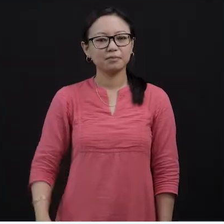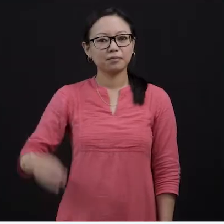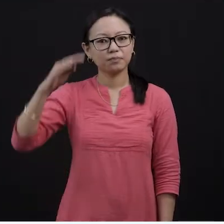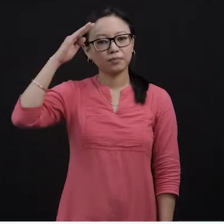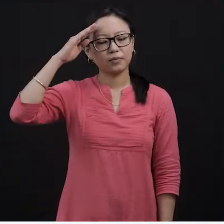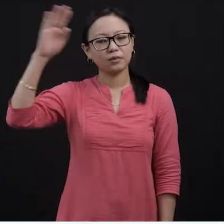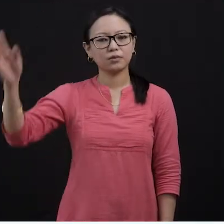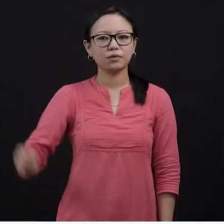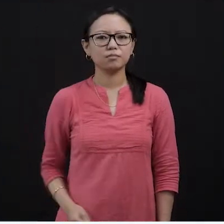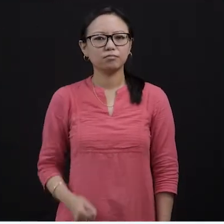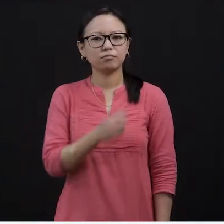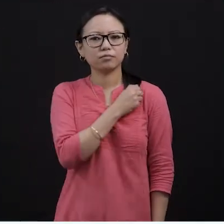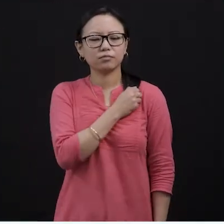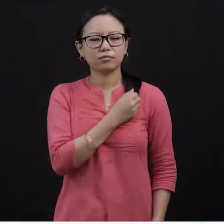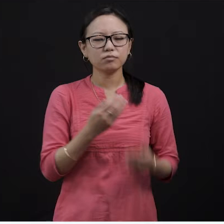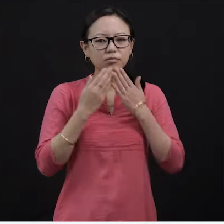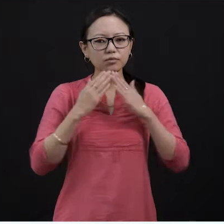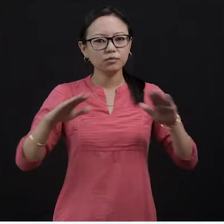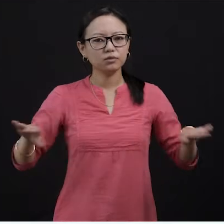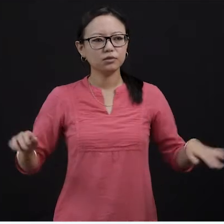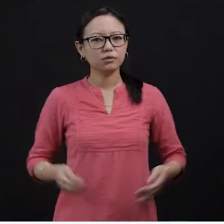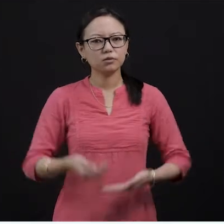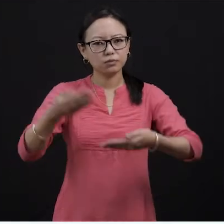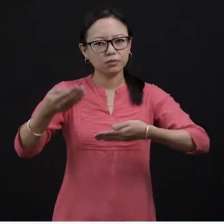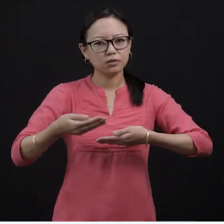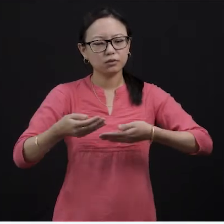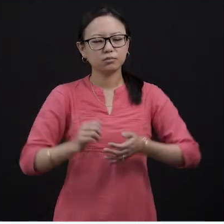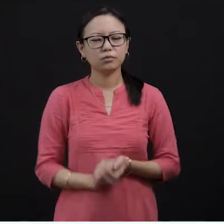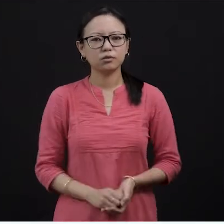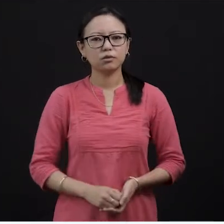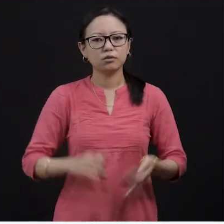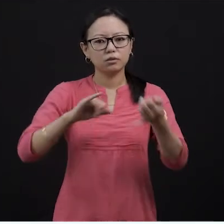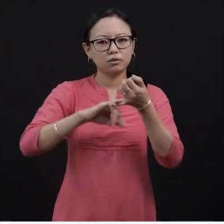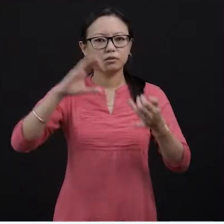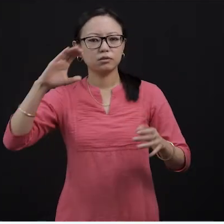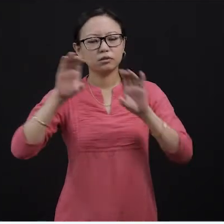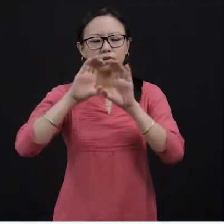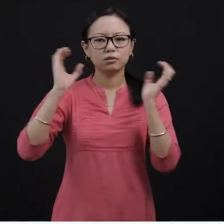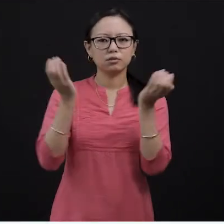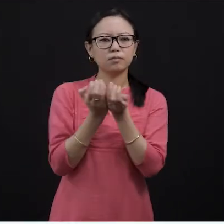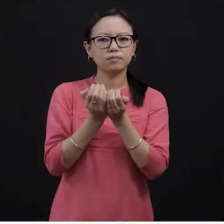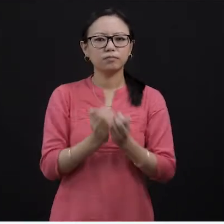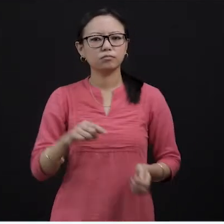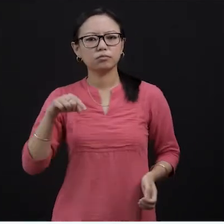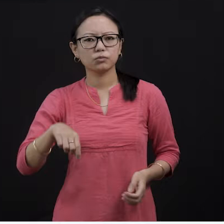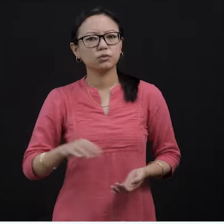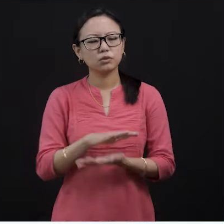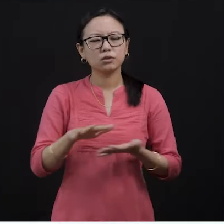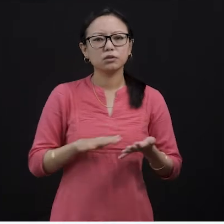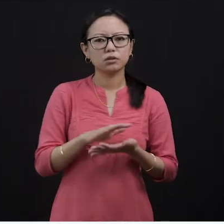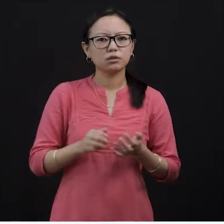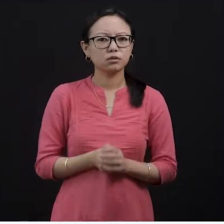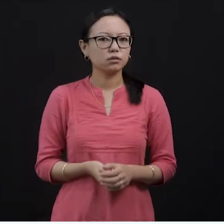Hello dear class 6 students, welcome back to our science class. So today we will discuss and we'll continue